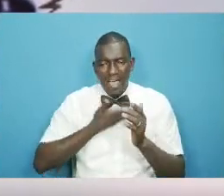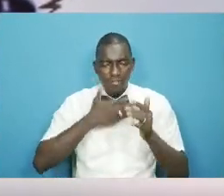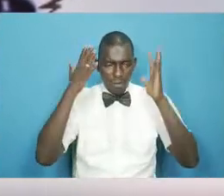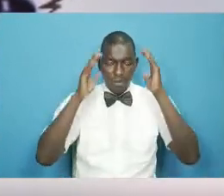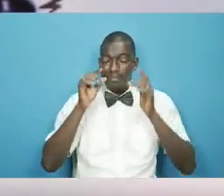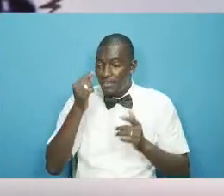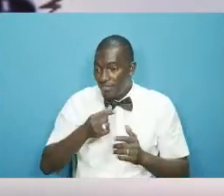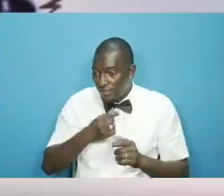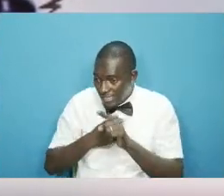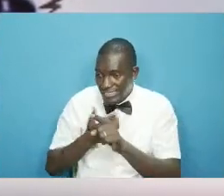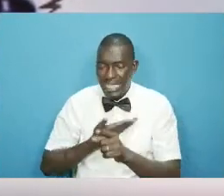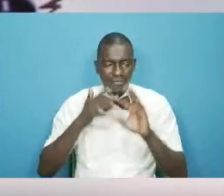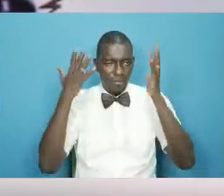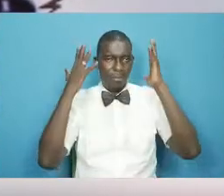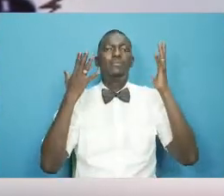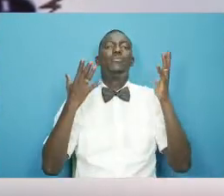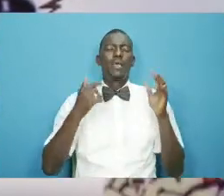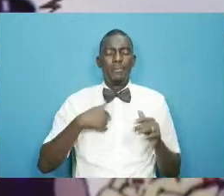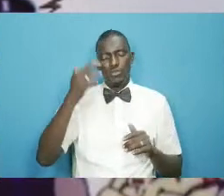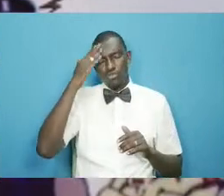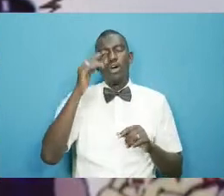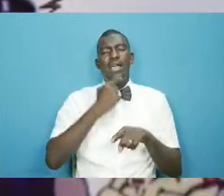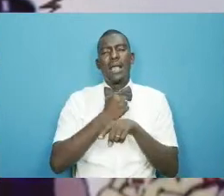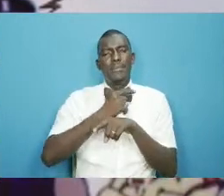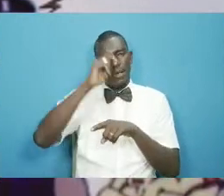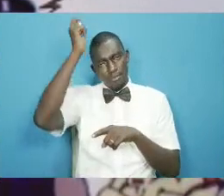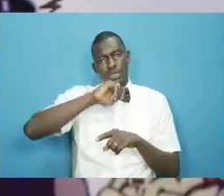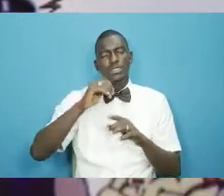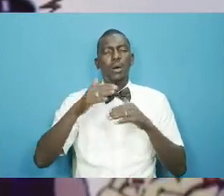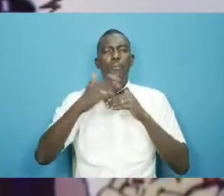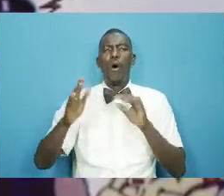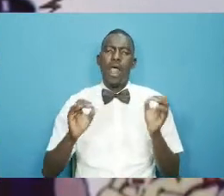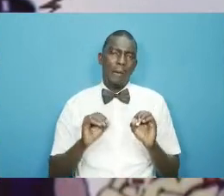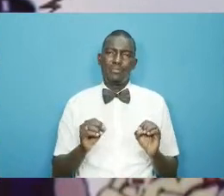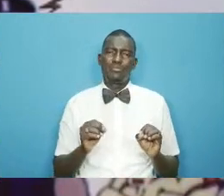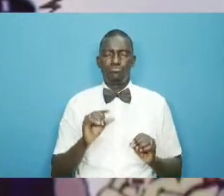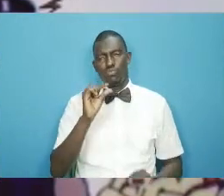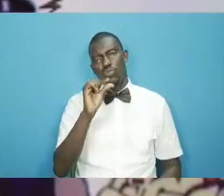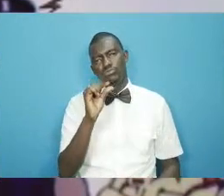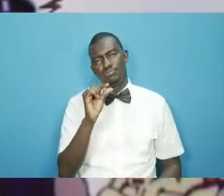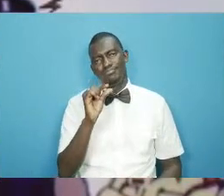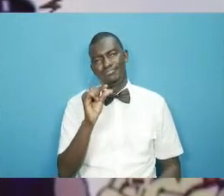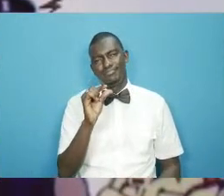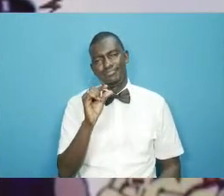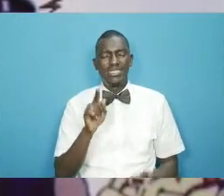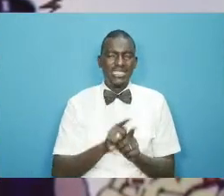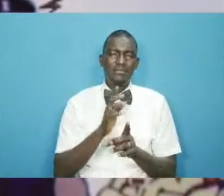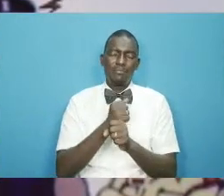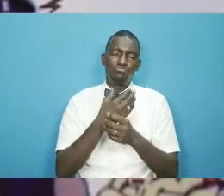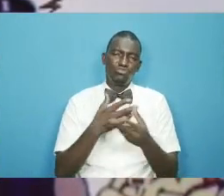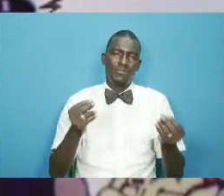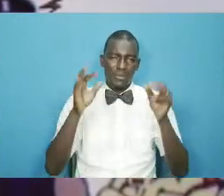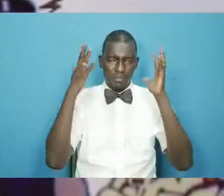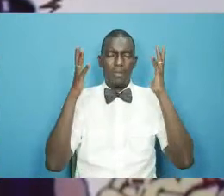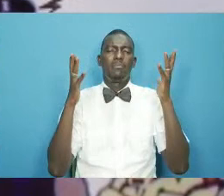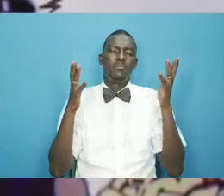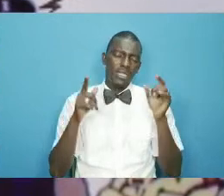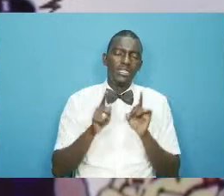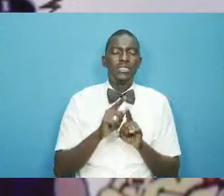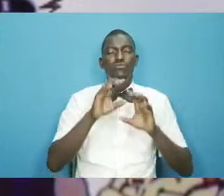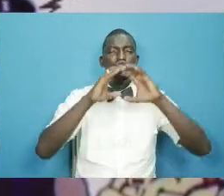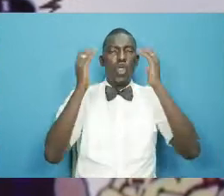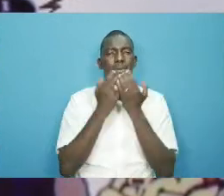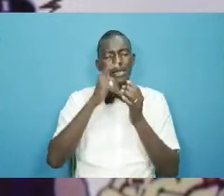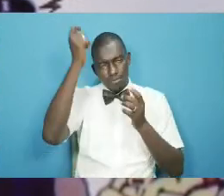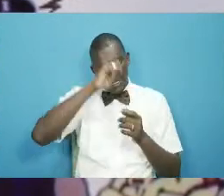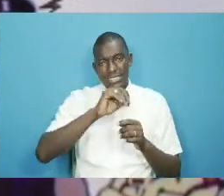na Gambia jam polisol e mobe siake kenna problemol be address. Community policing is very